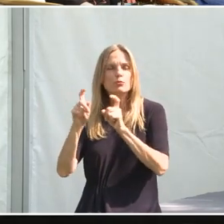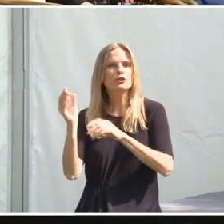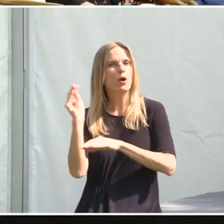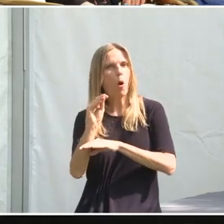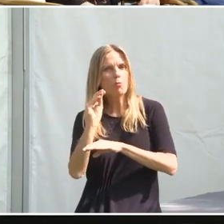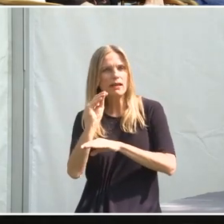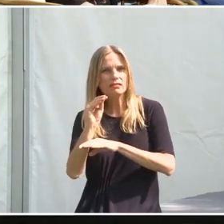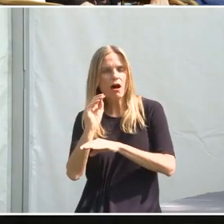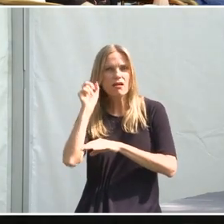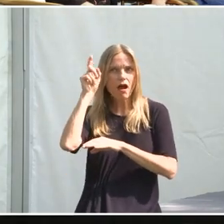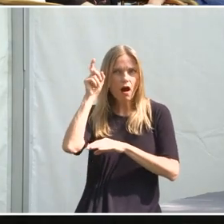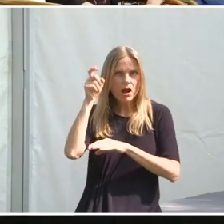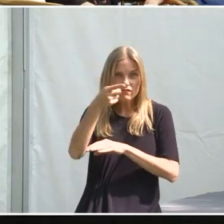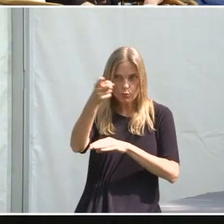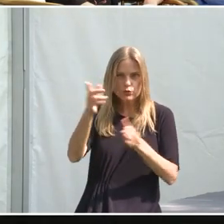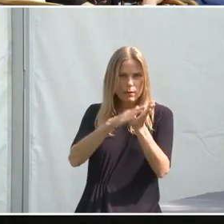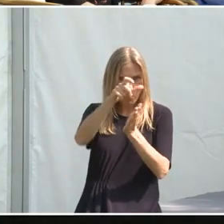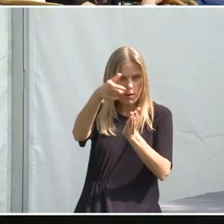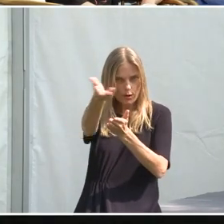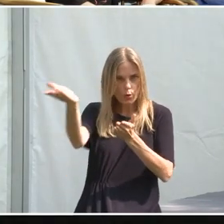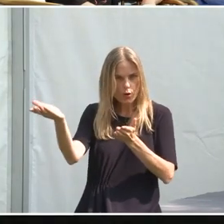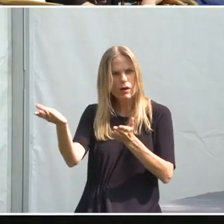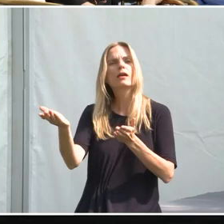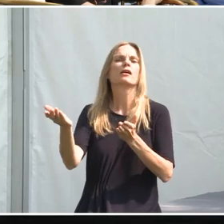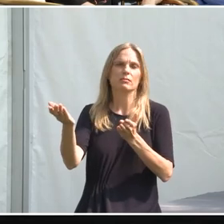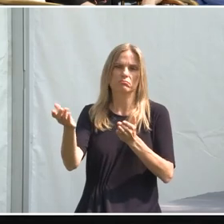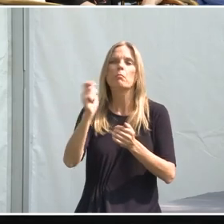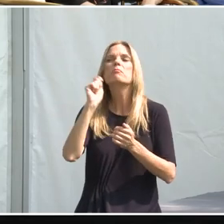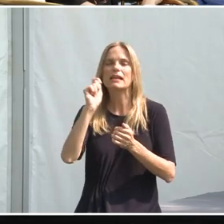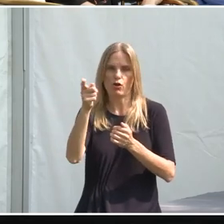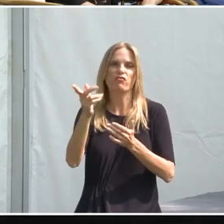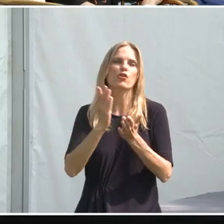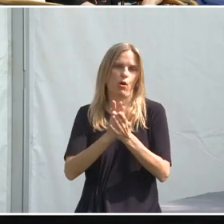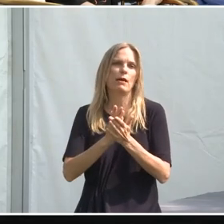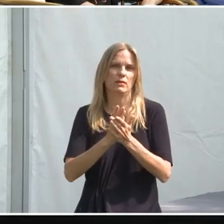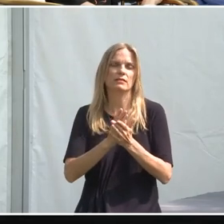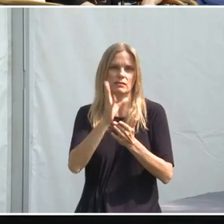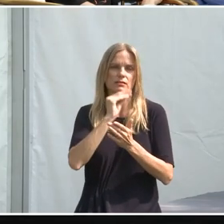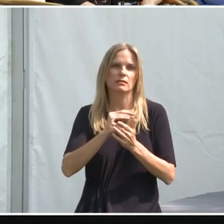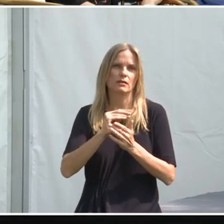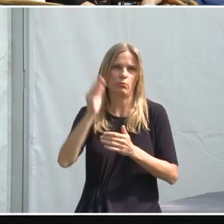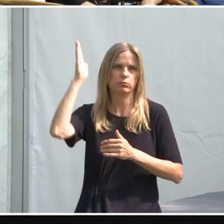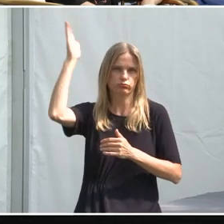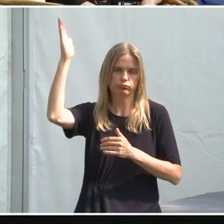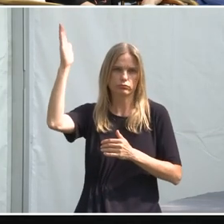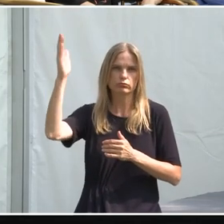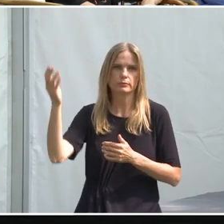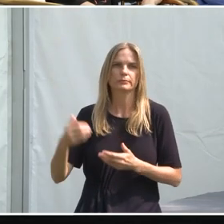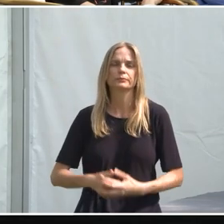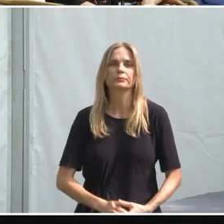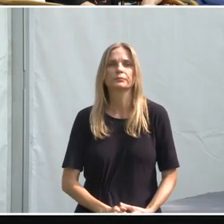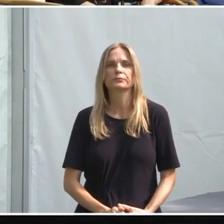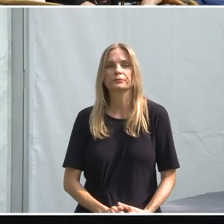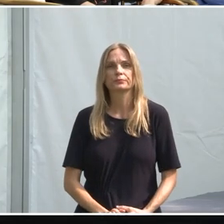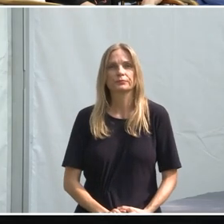comments, perspectives among the audience here, we do have a microphone that can be shared with you, so you can share that